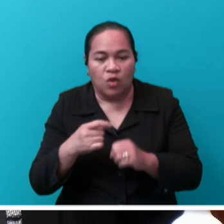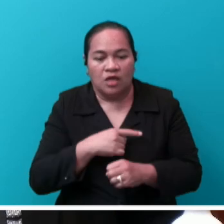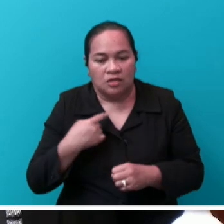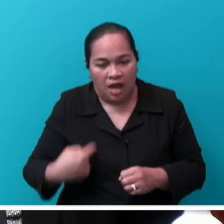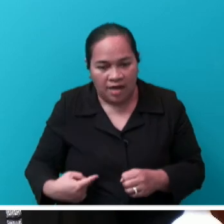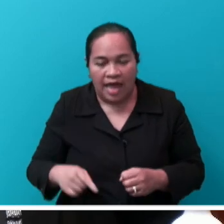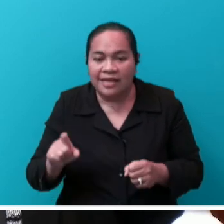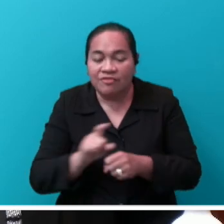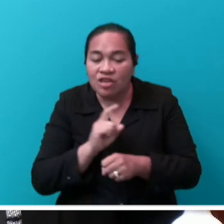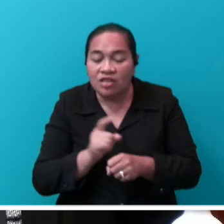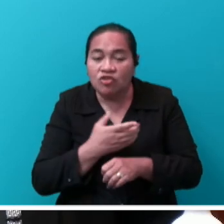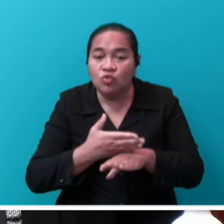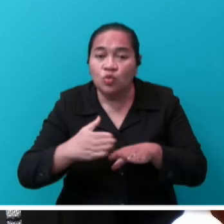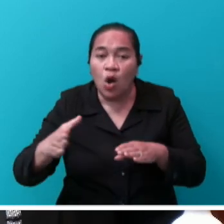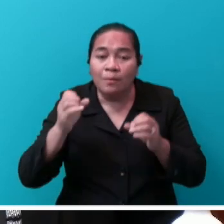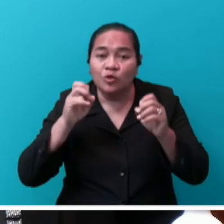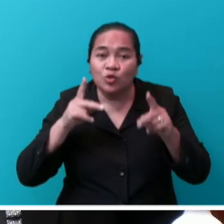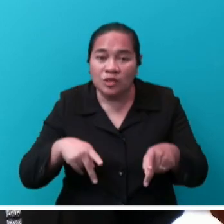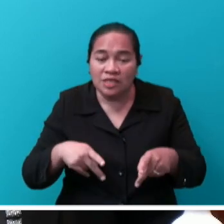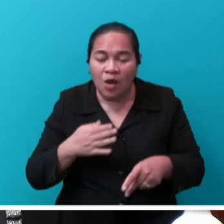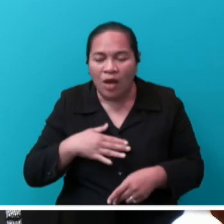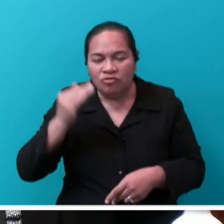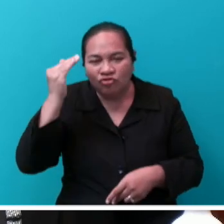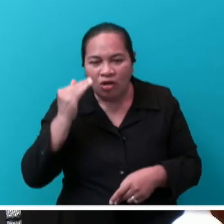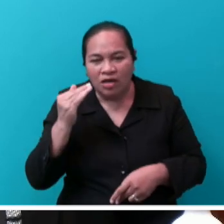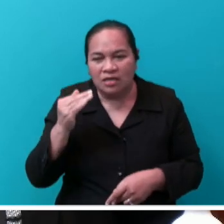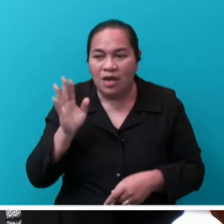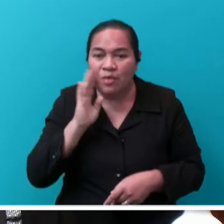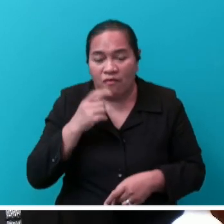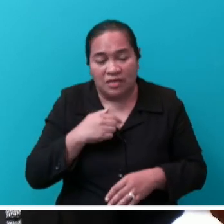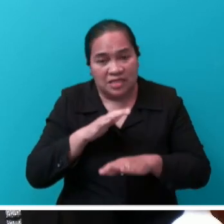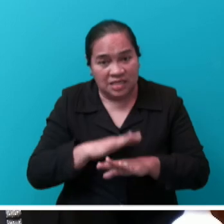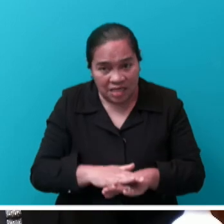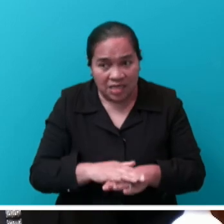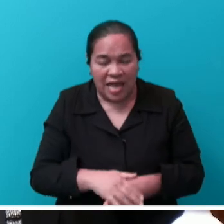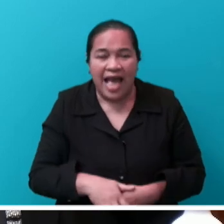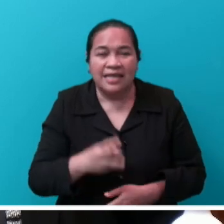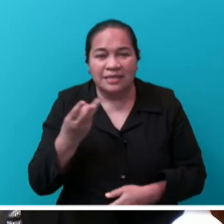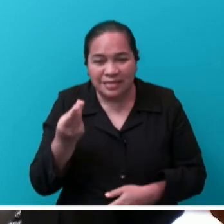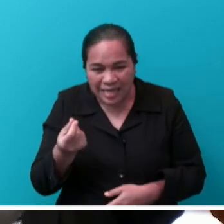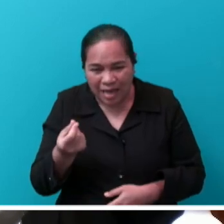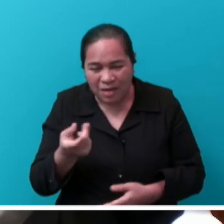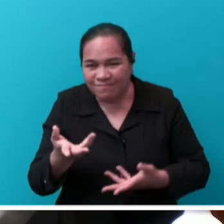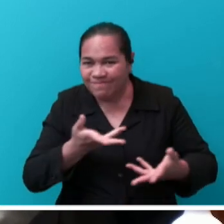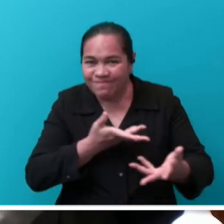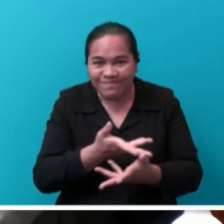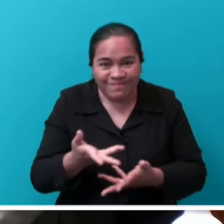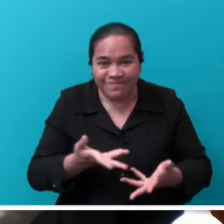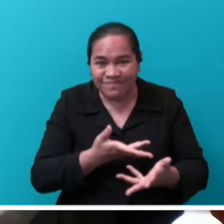new opportunities. Just very briefly, Honorable Speaker, before I sit down, some of the discussions that were